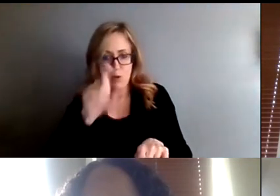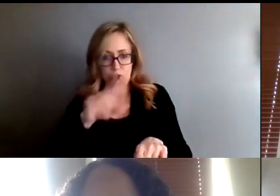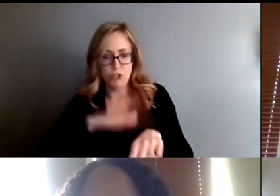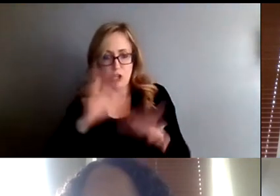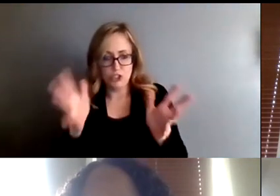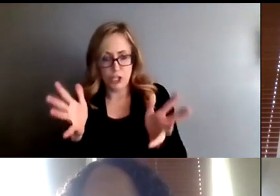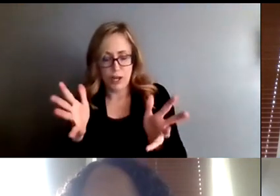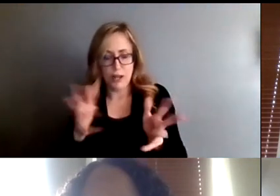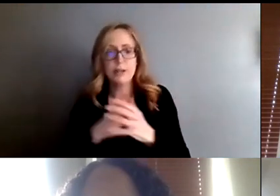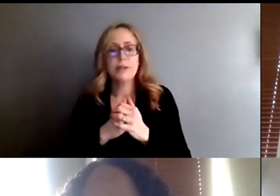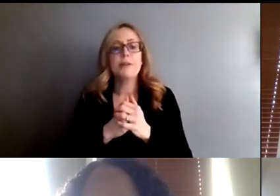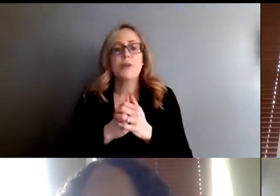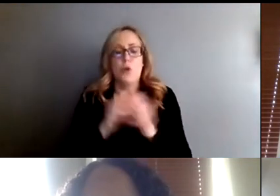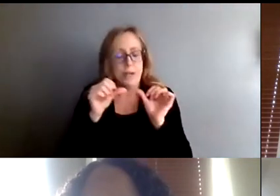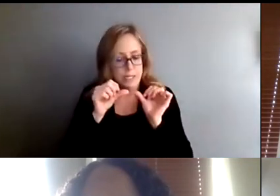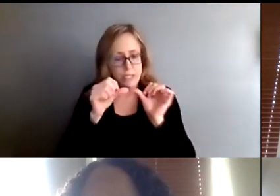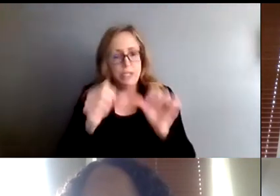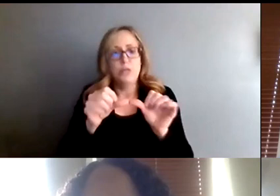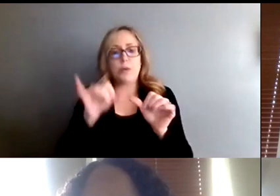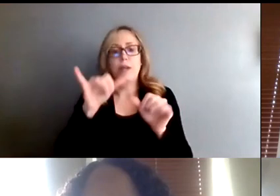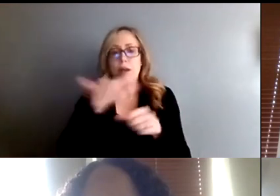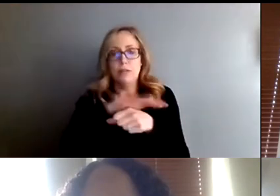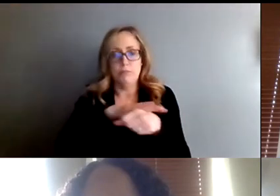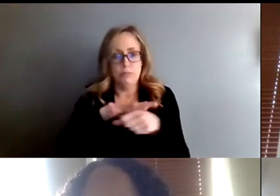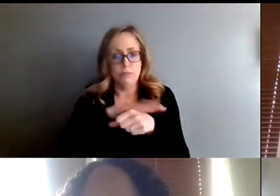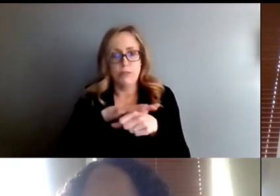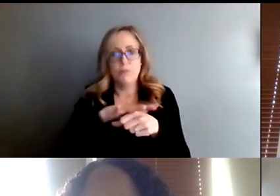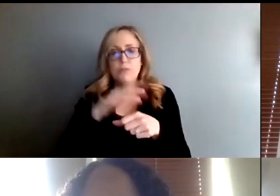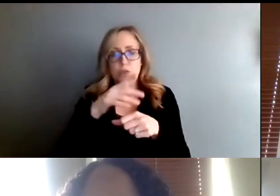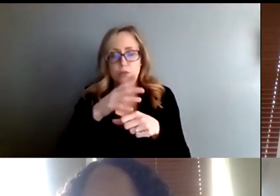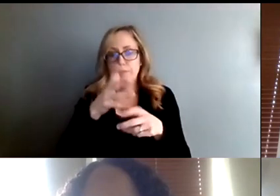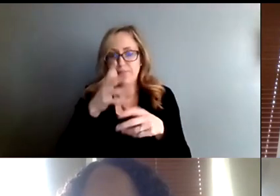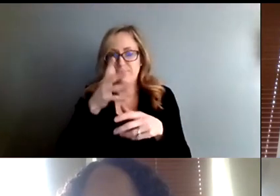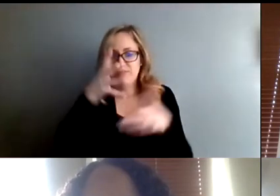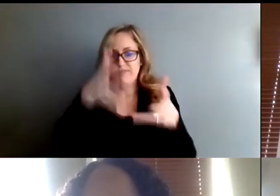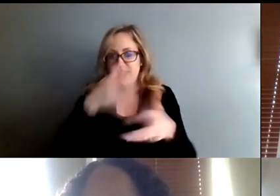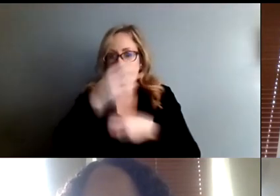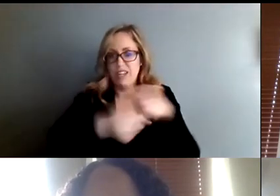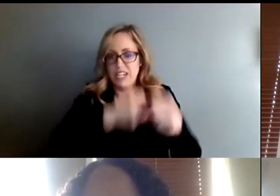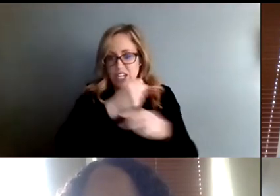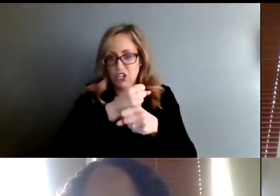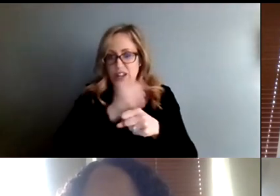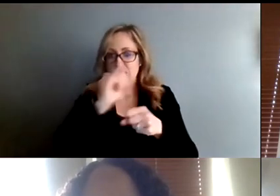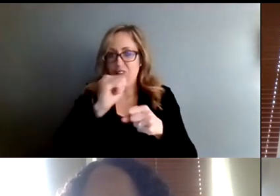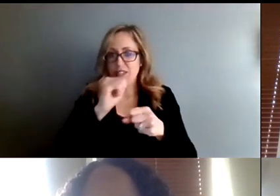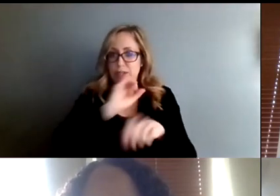continuing those sites through the school year that have been in operation since last